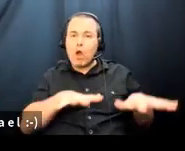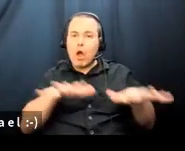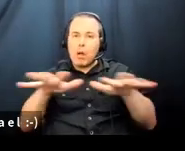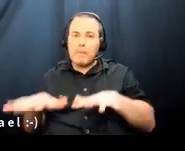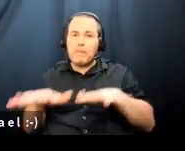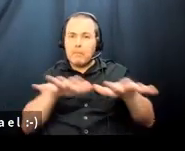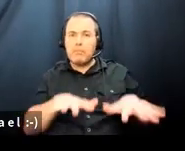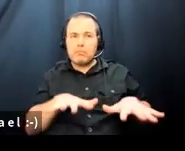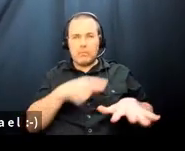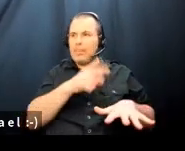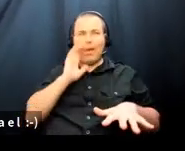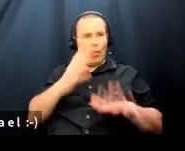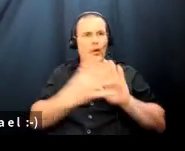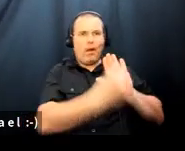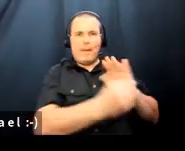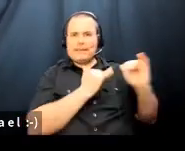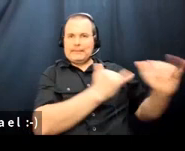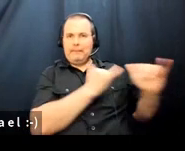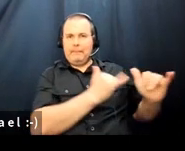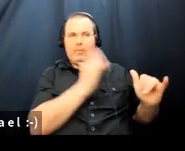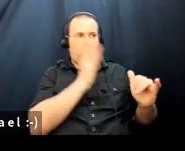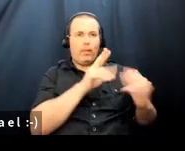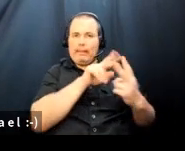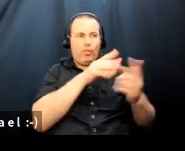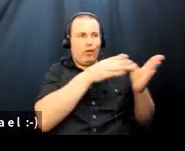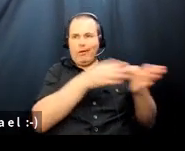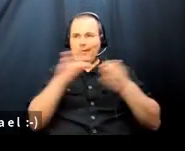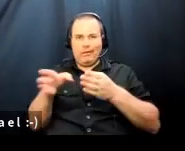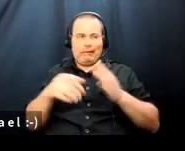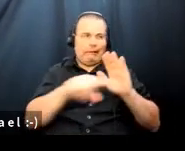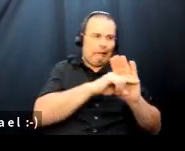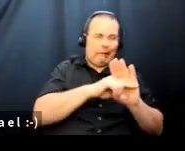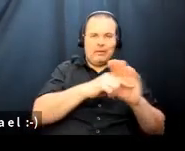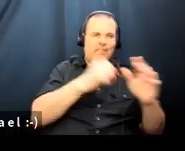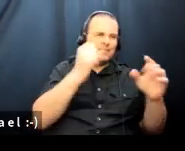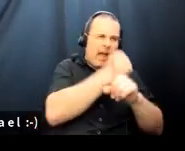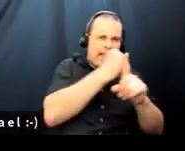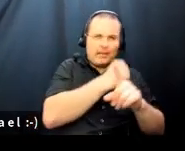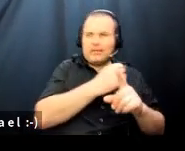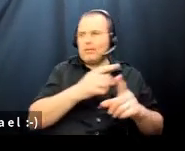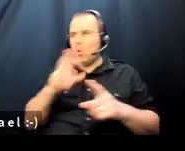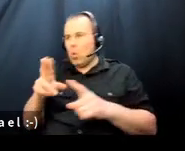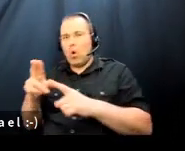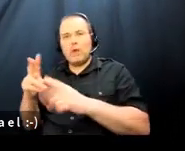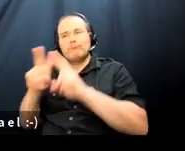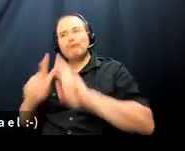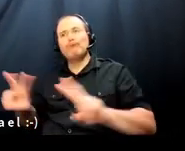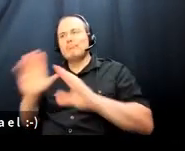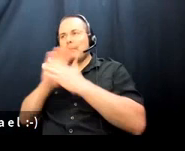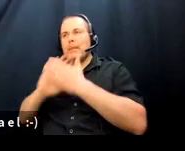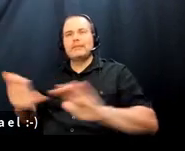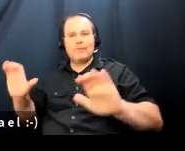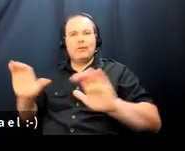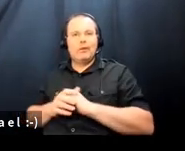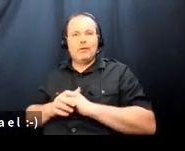modeling. That's the third way we learn. So we learn by association, by reinforcement, or we learn